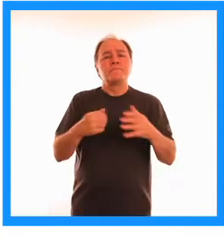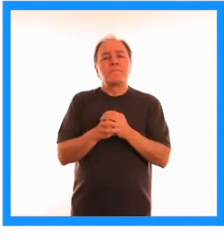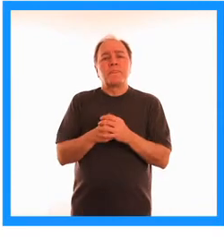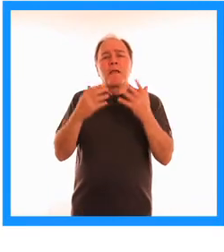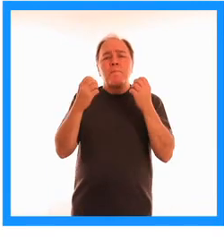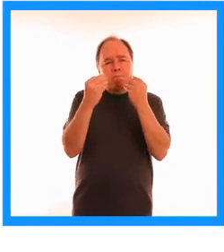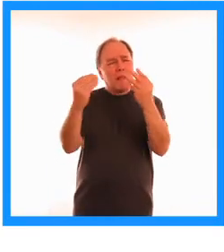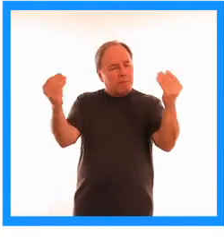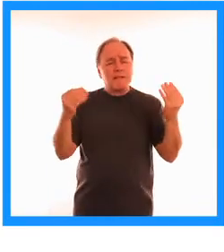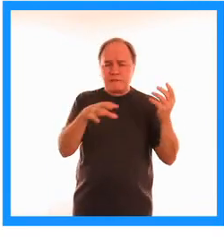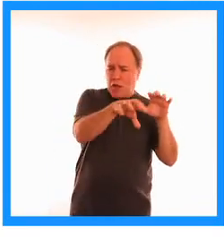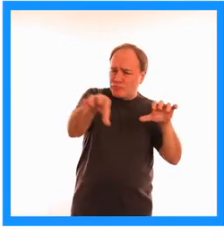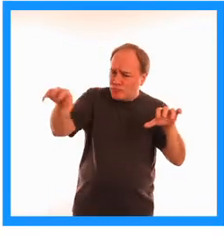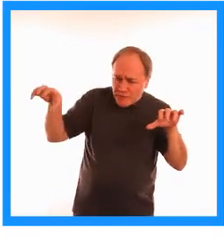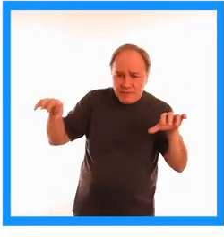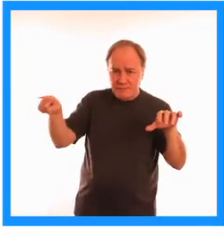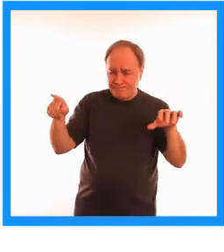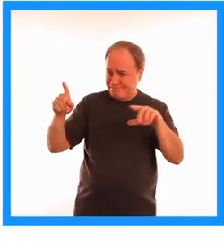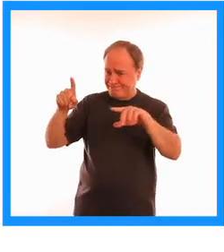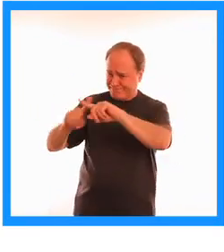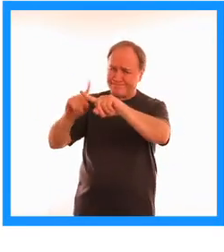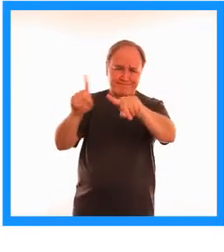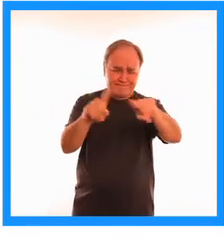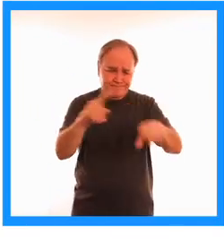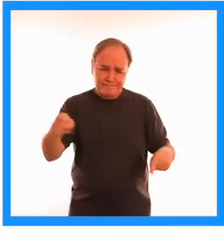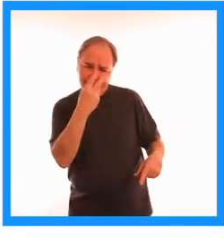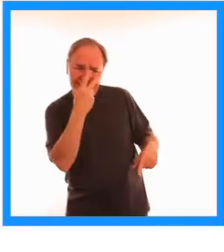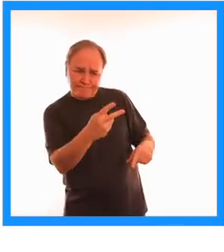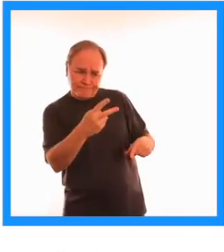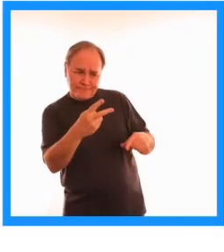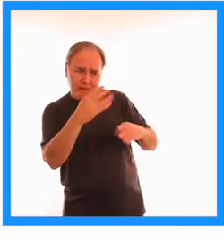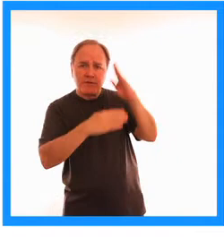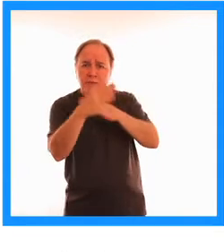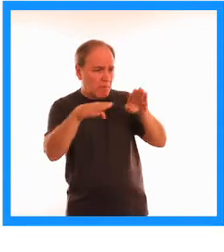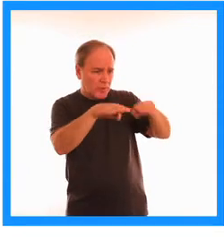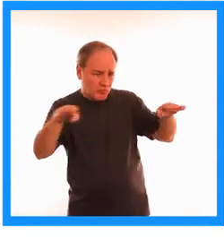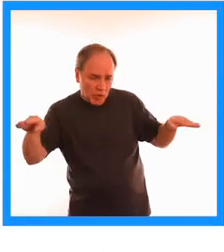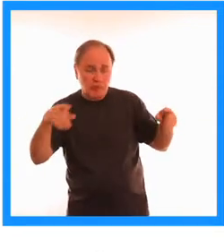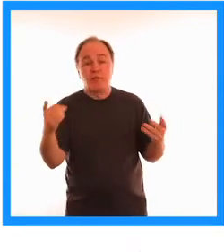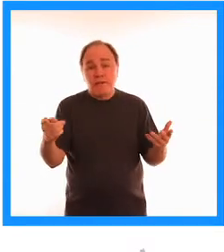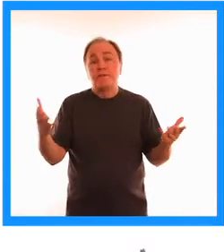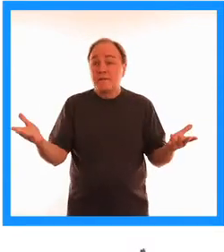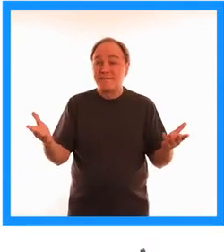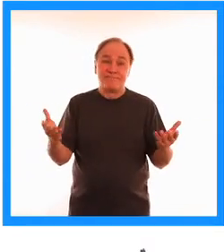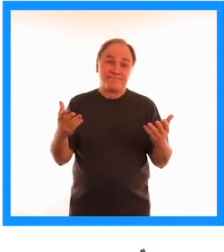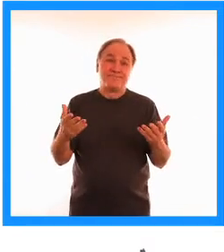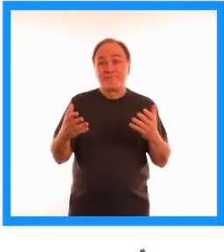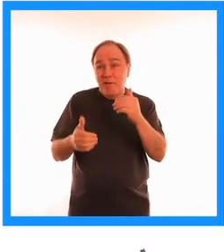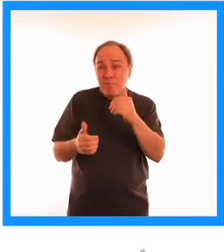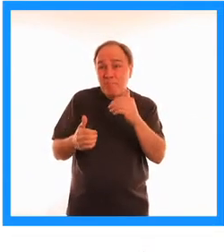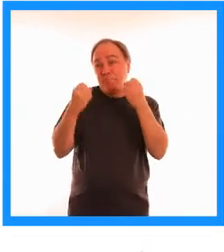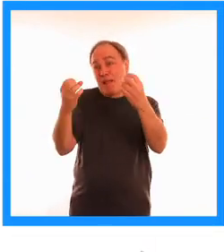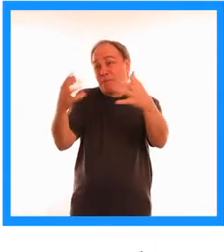In many countries, responses to the situation of children with disabilities are limited to institutionalization, abandonment, or neglect.